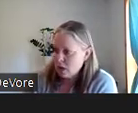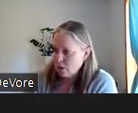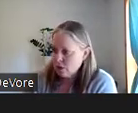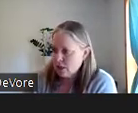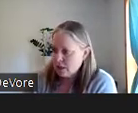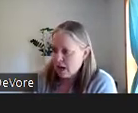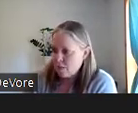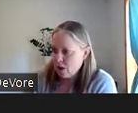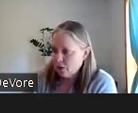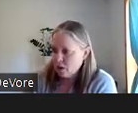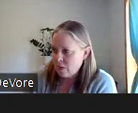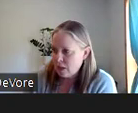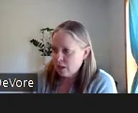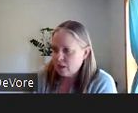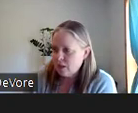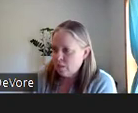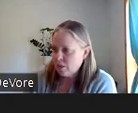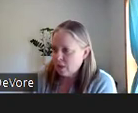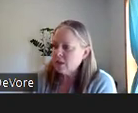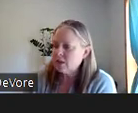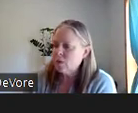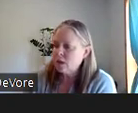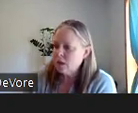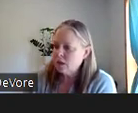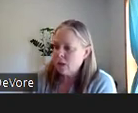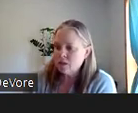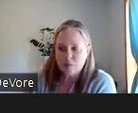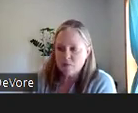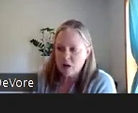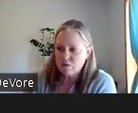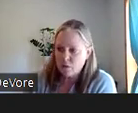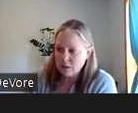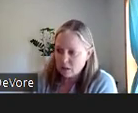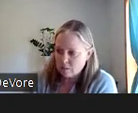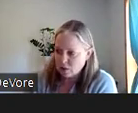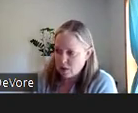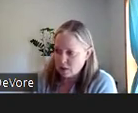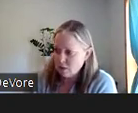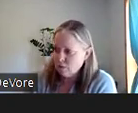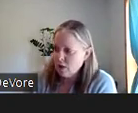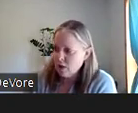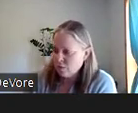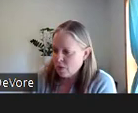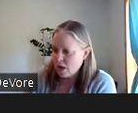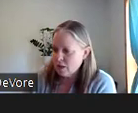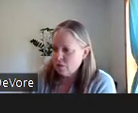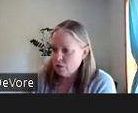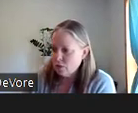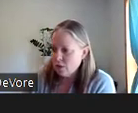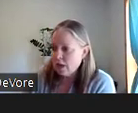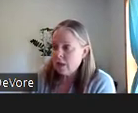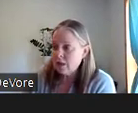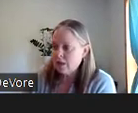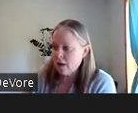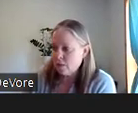to acknowledge that time held in our meetings to hear public testimony is meant to provide a voice and perspective from that